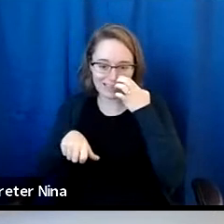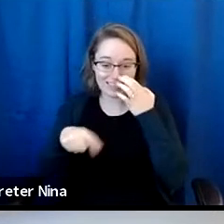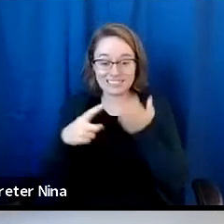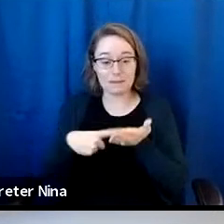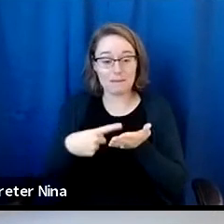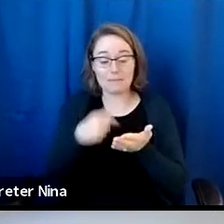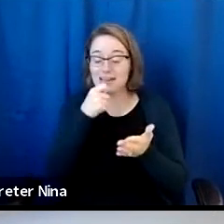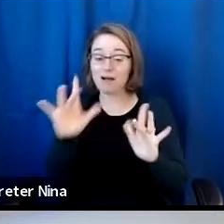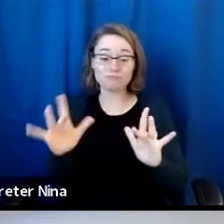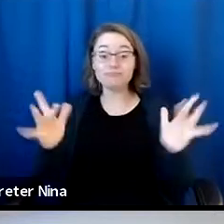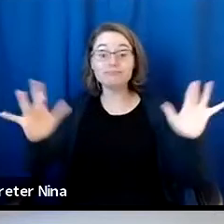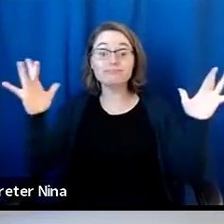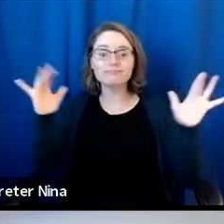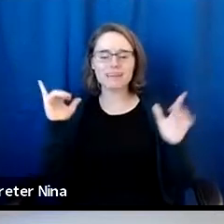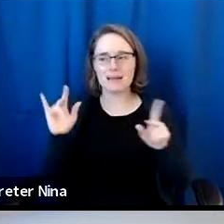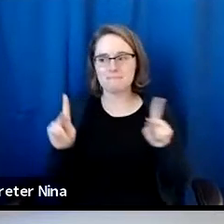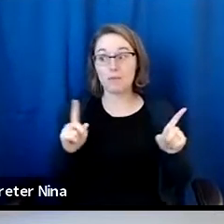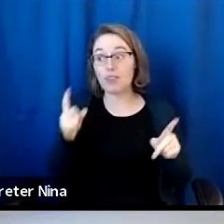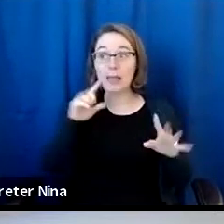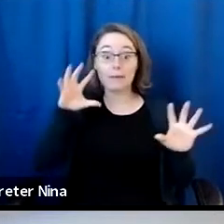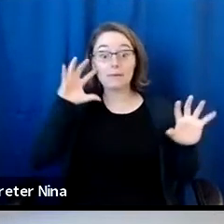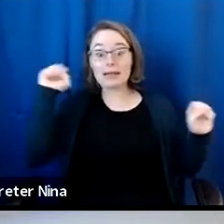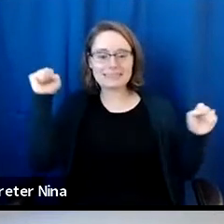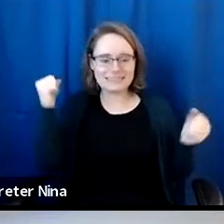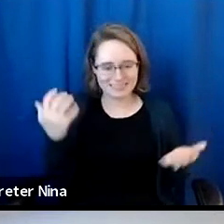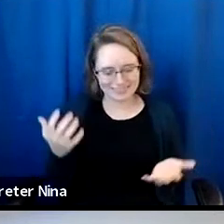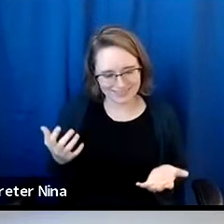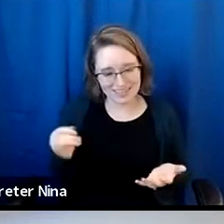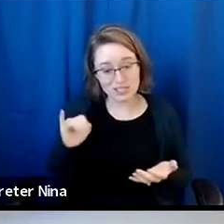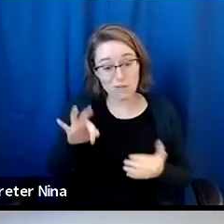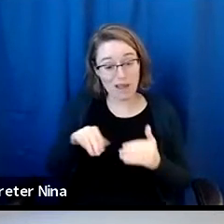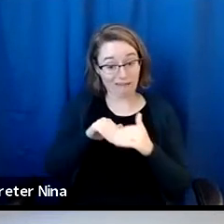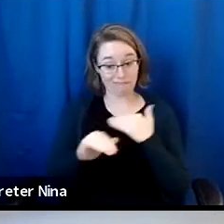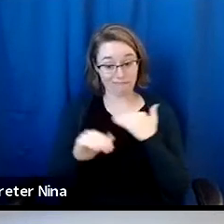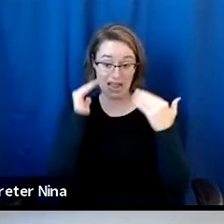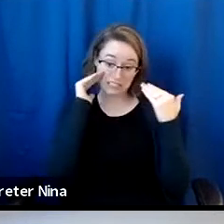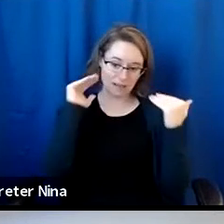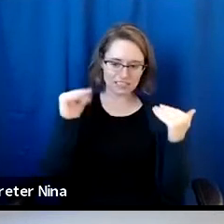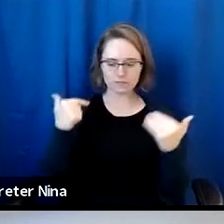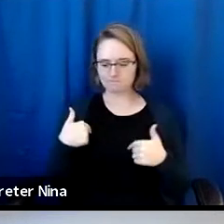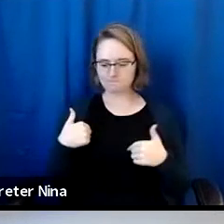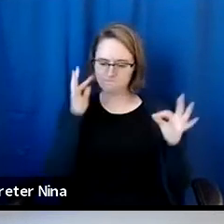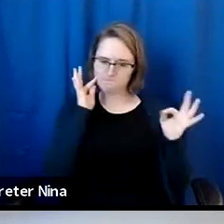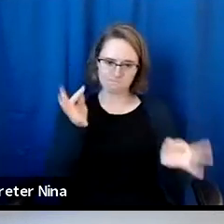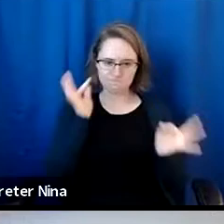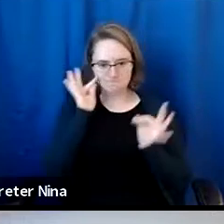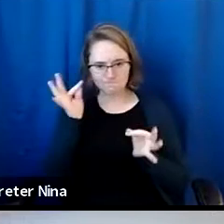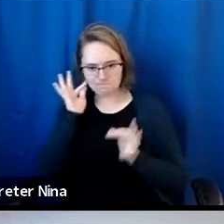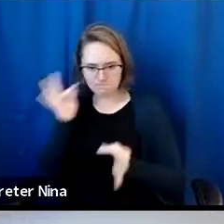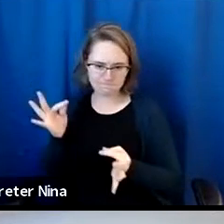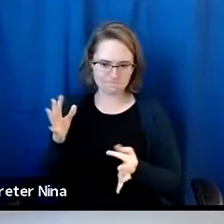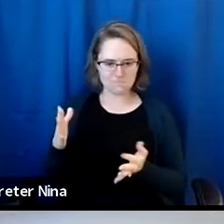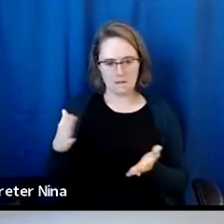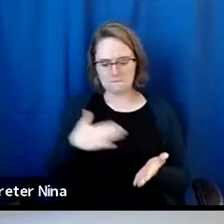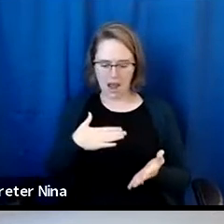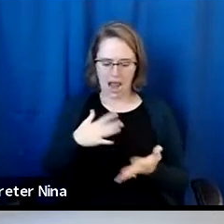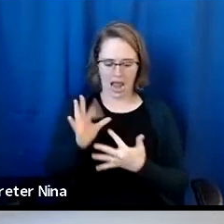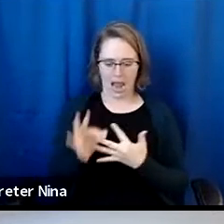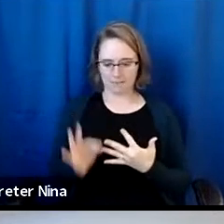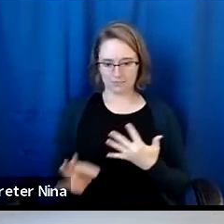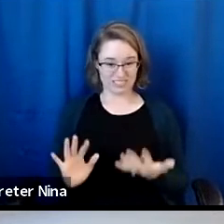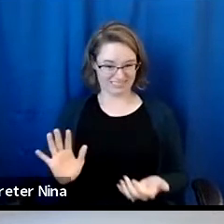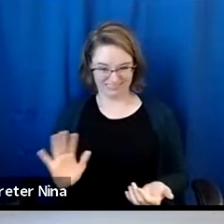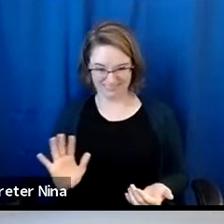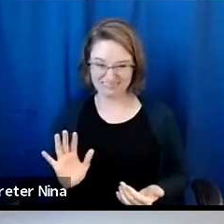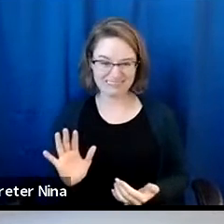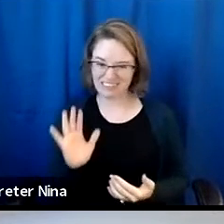as people want to make it out to be. And so if you're coming in expecting that I get to make all the decision and it's my way or the highway, then you're in for a